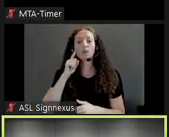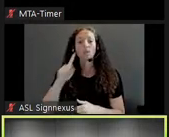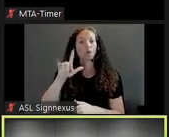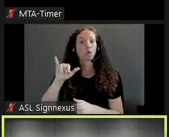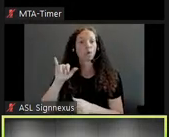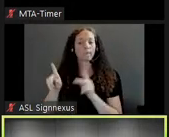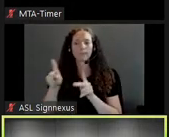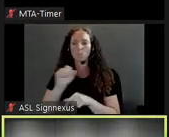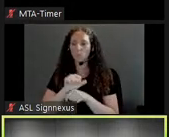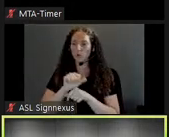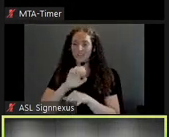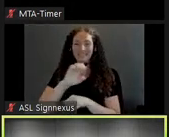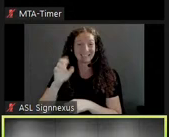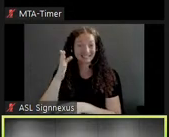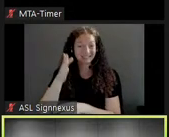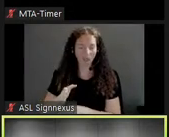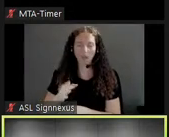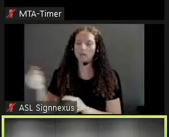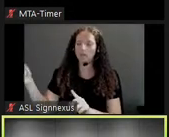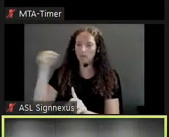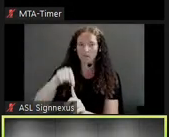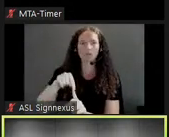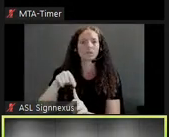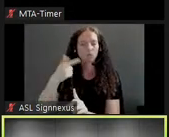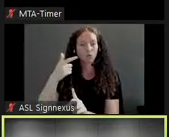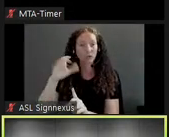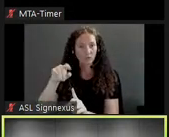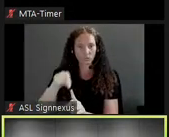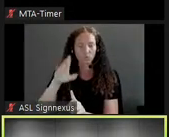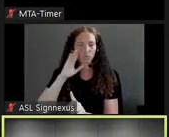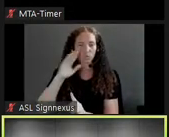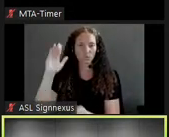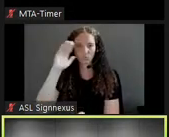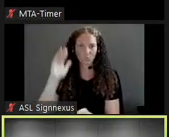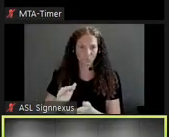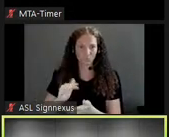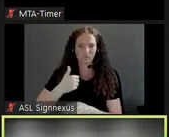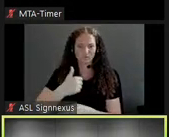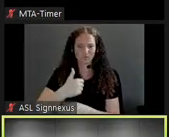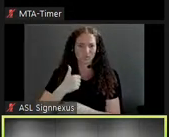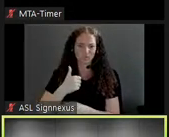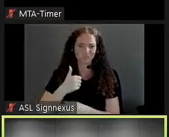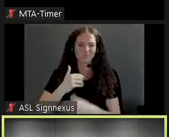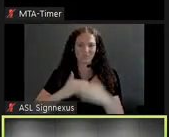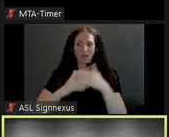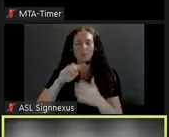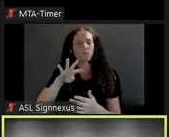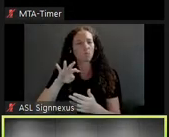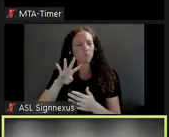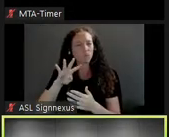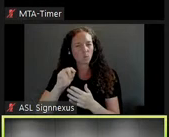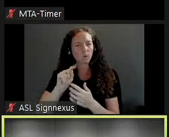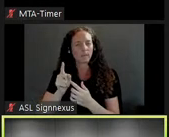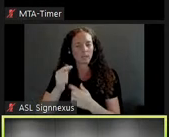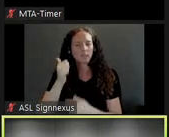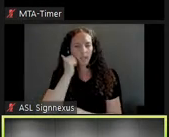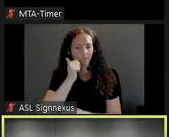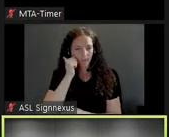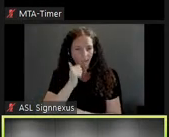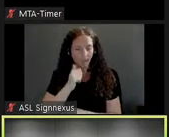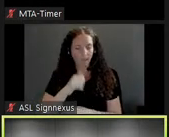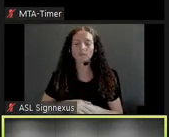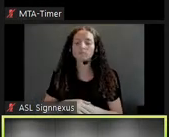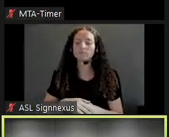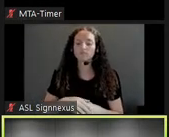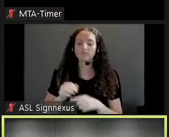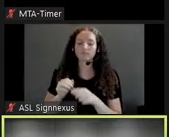Grand Central Madison will reduce their commutes by up to 40 minutes per day. Taken together with the Third Track project, the opening of Grand Central Madison will